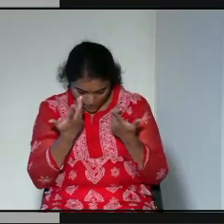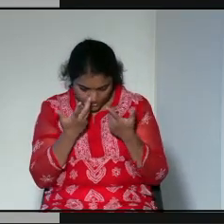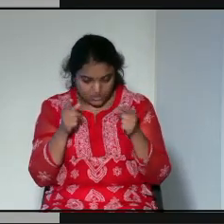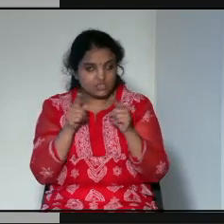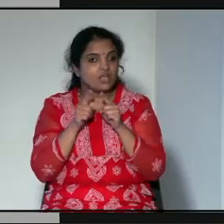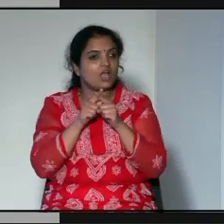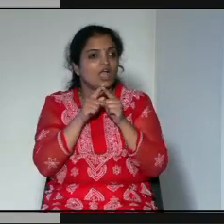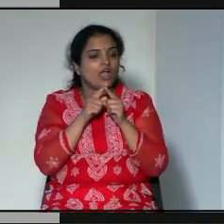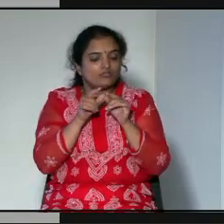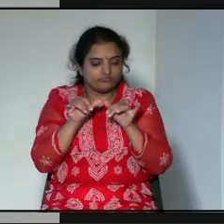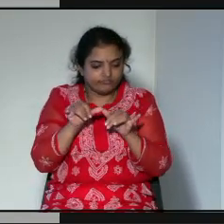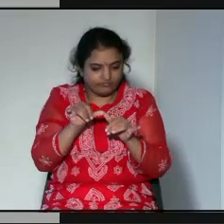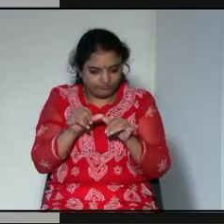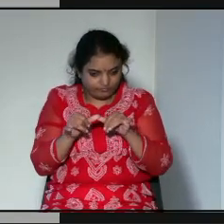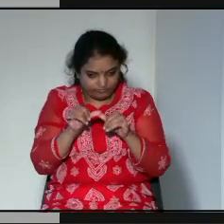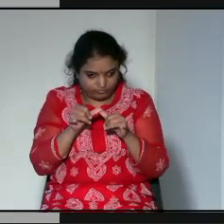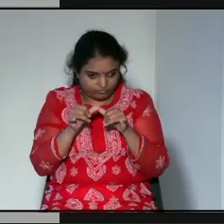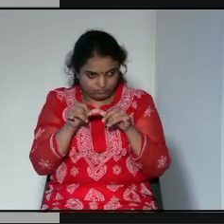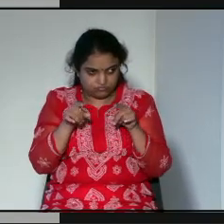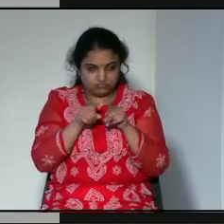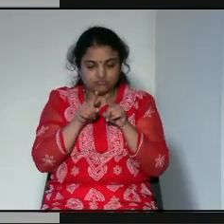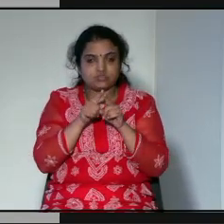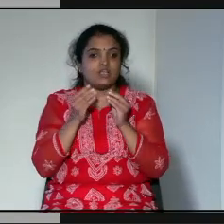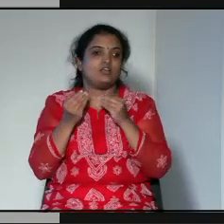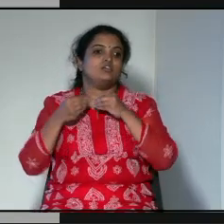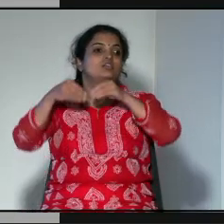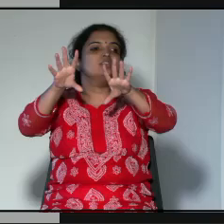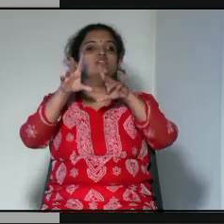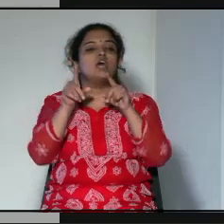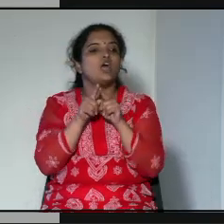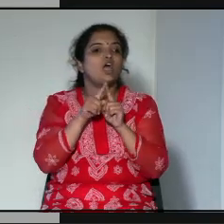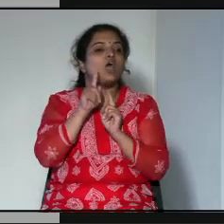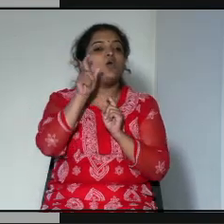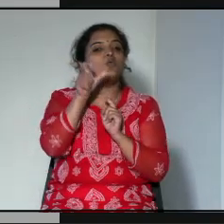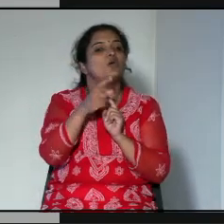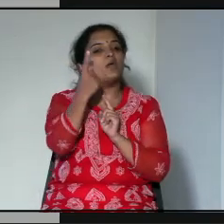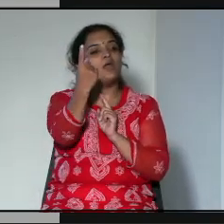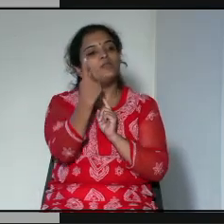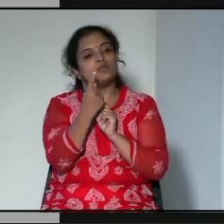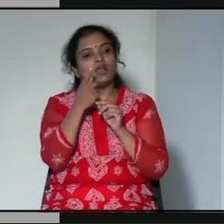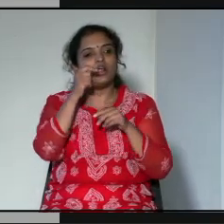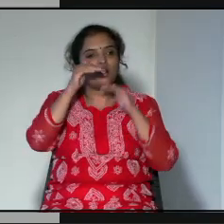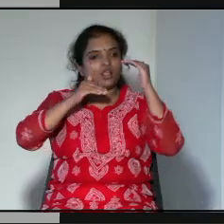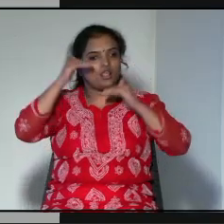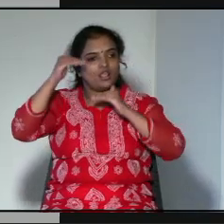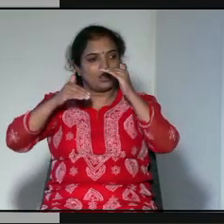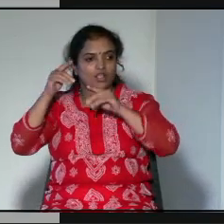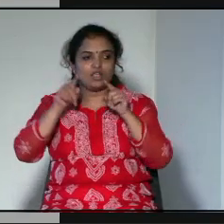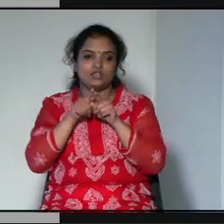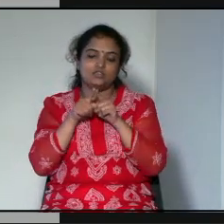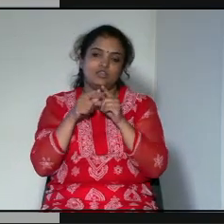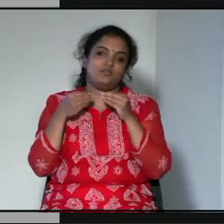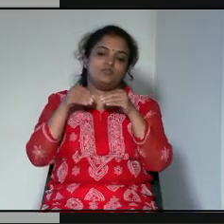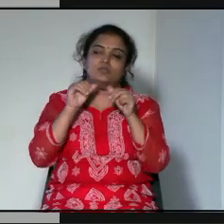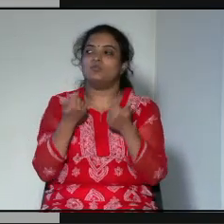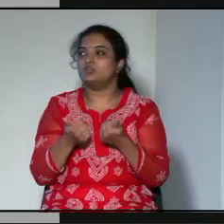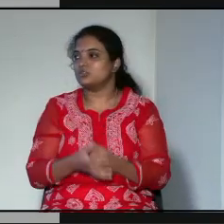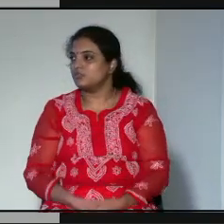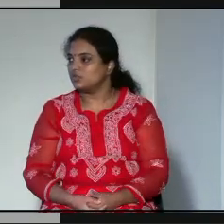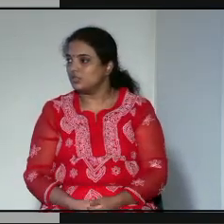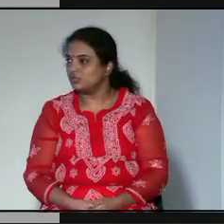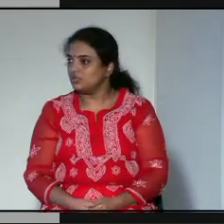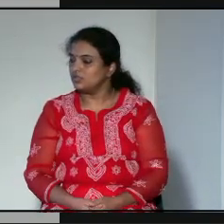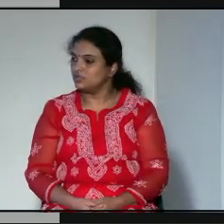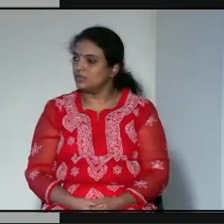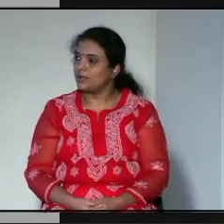individual. Their profit will come when it can sell as weight. Okay. Now,